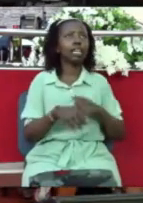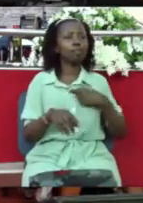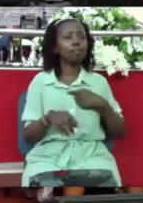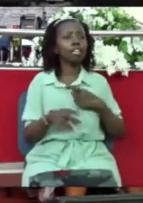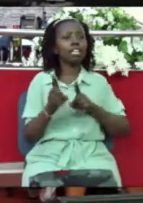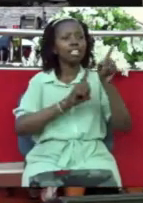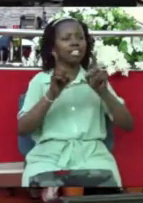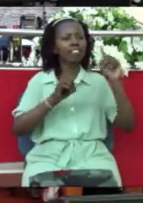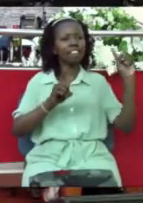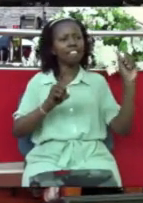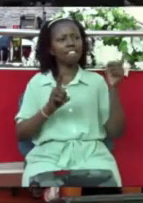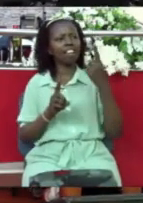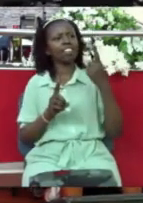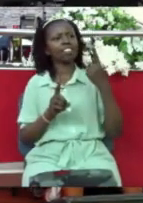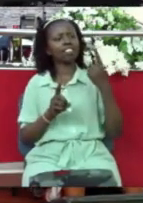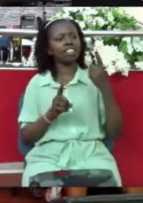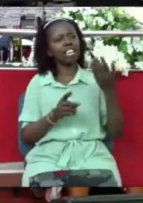88. When I went in the year